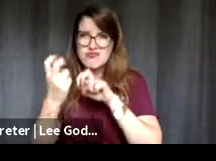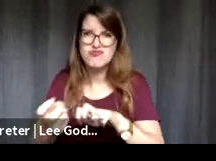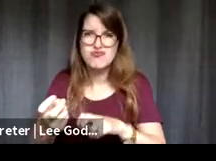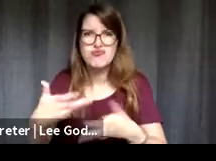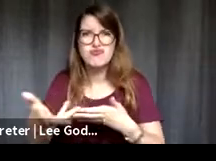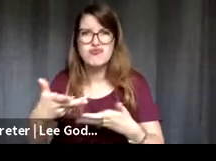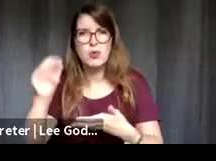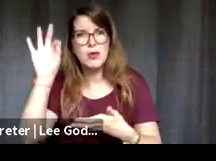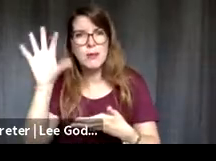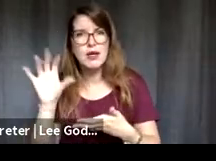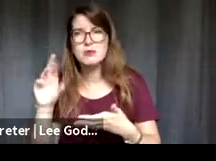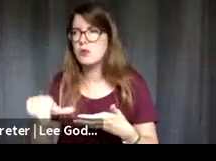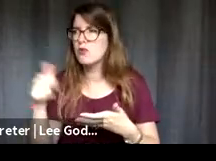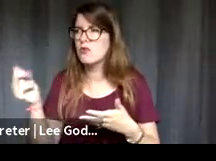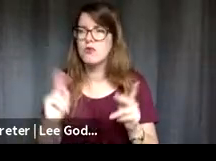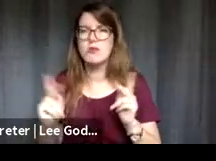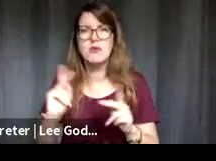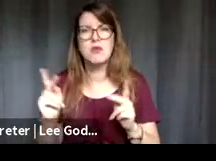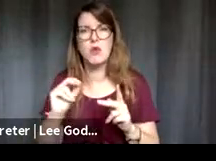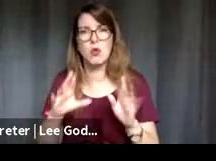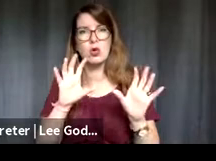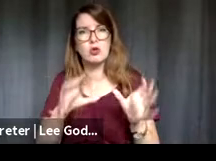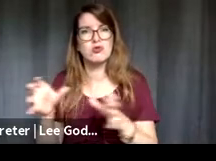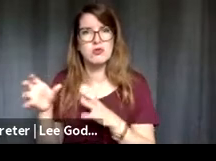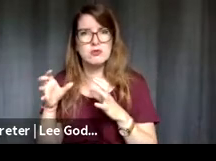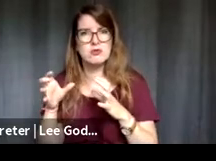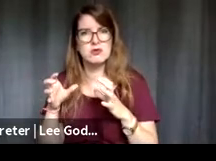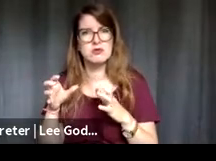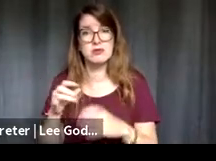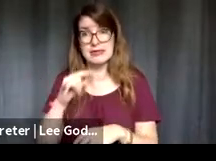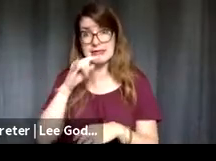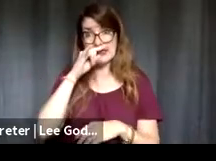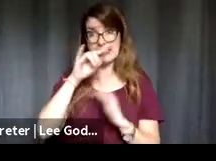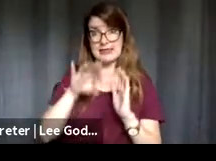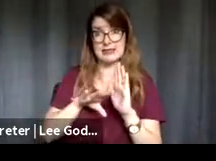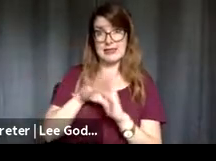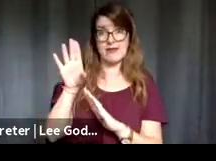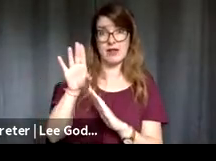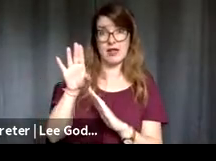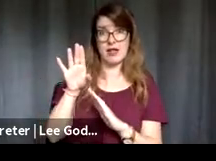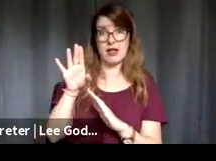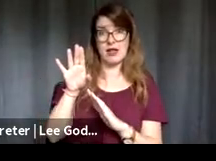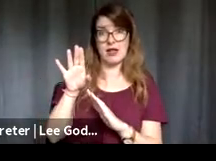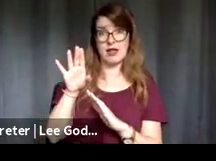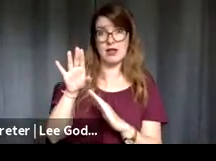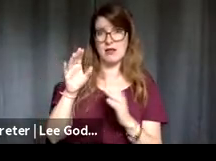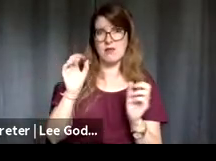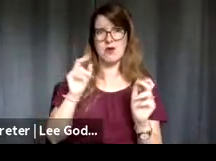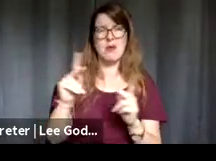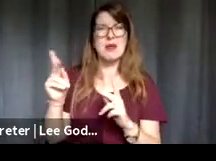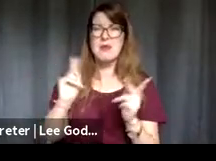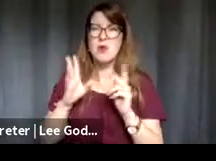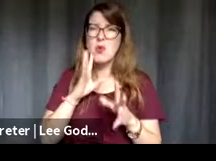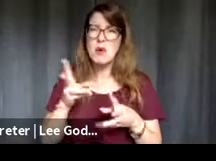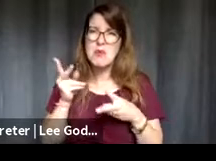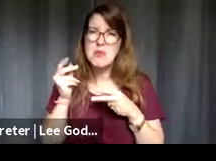with a pastor or with others or get in groups. Kids developmental opportunities, he said. I mean, people pay boatloads